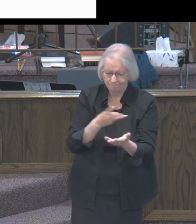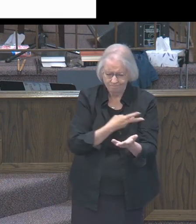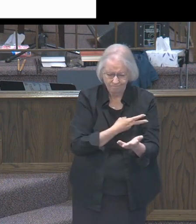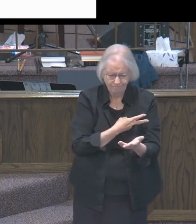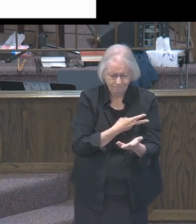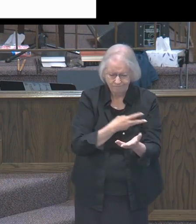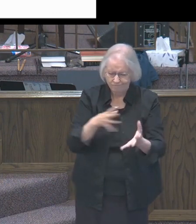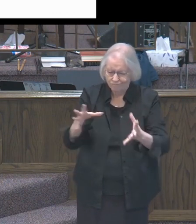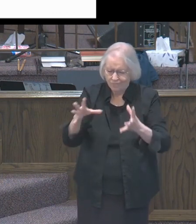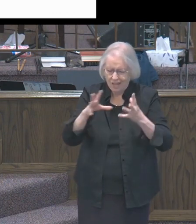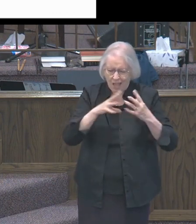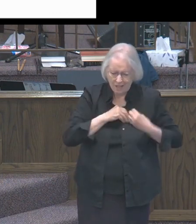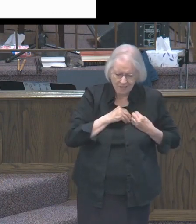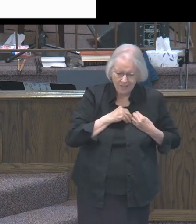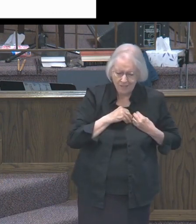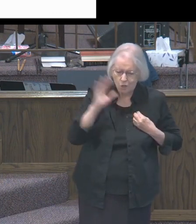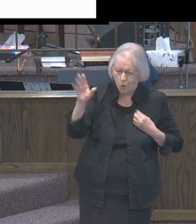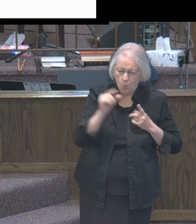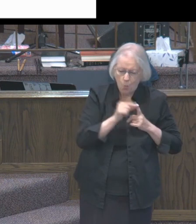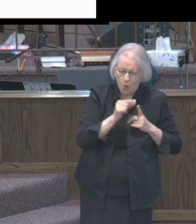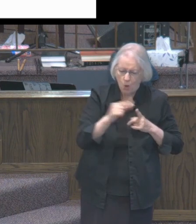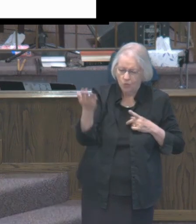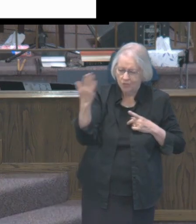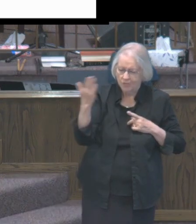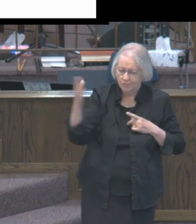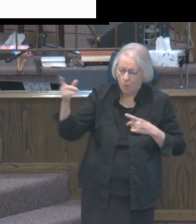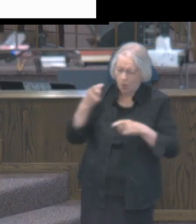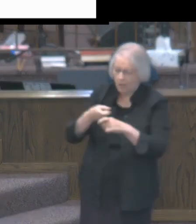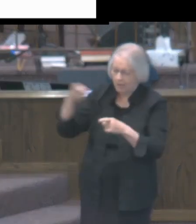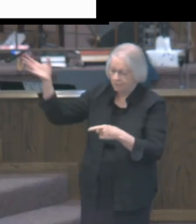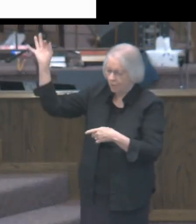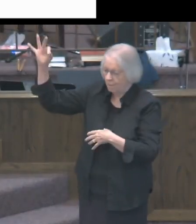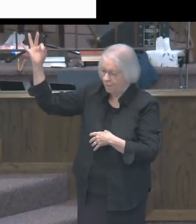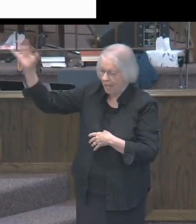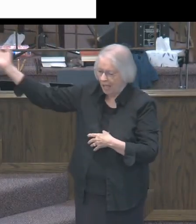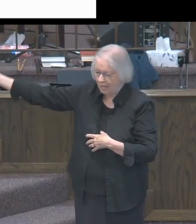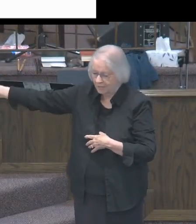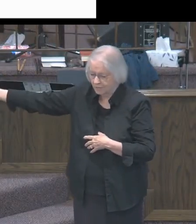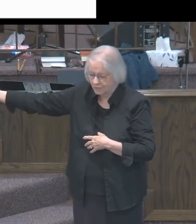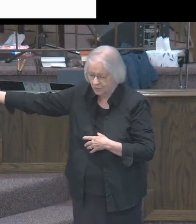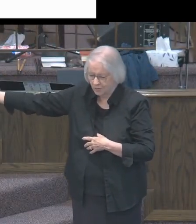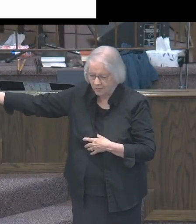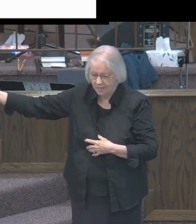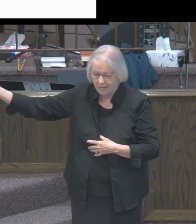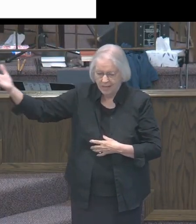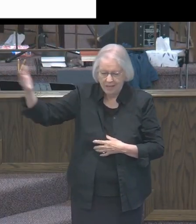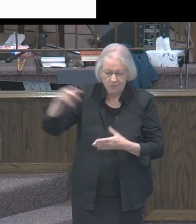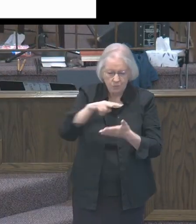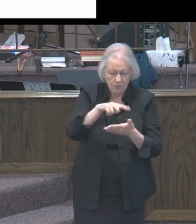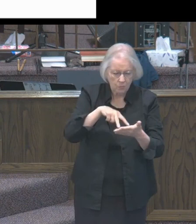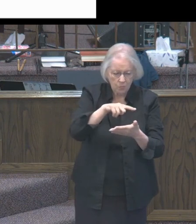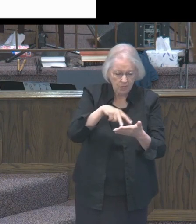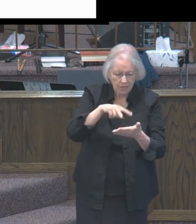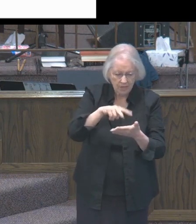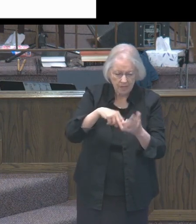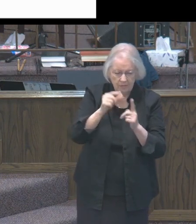absorb your word today, and as we look at what you have to say to us,